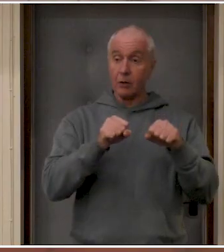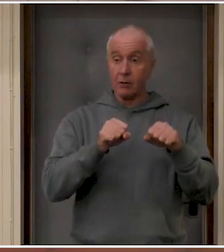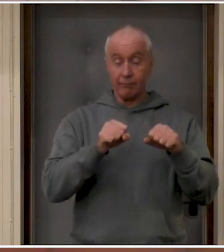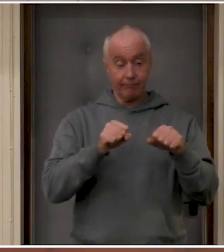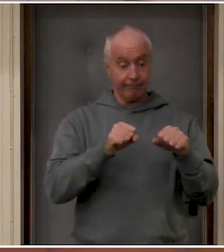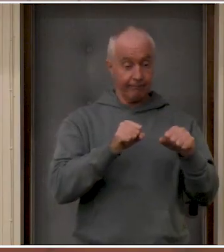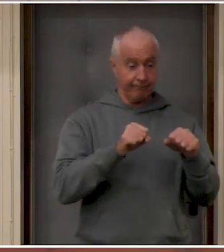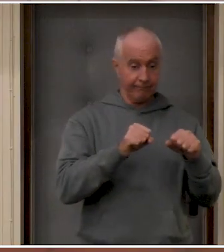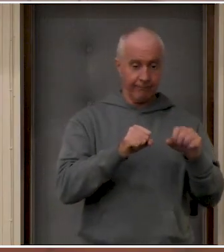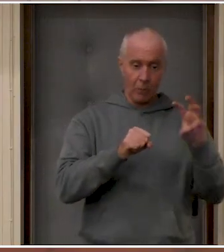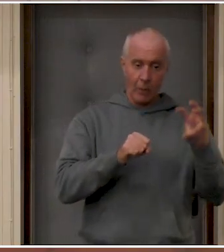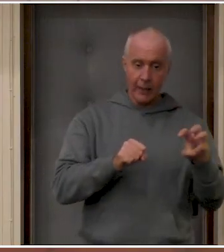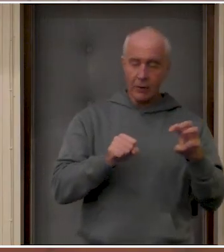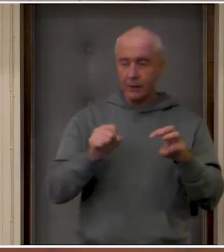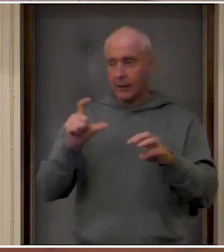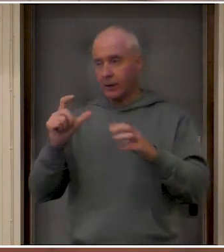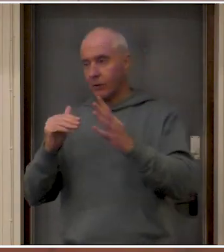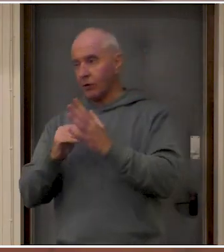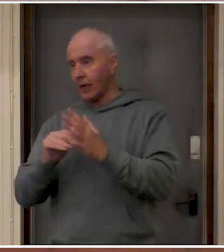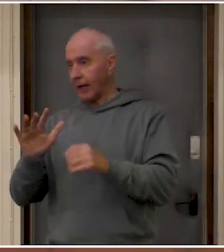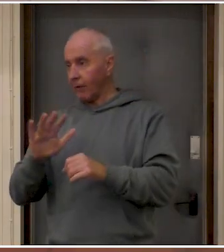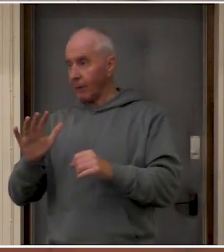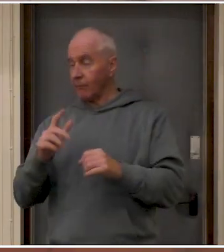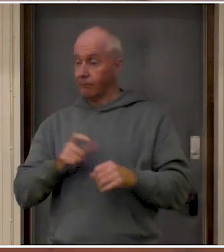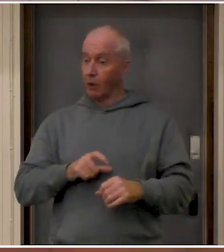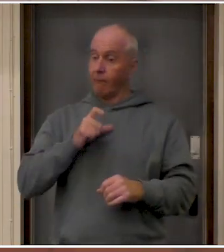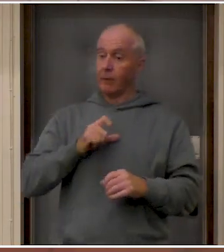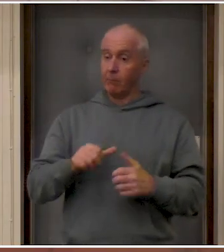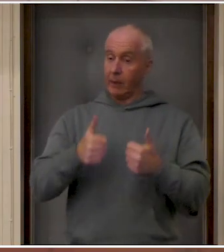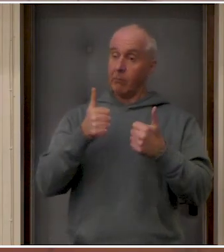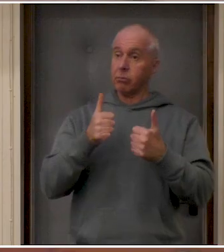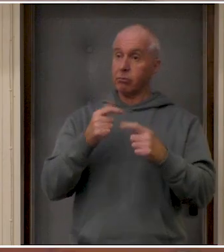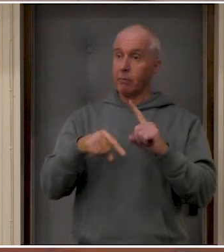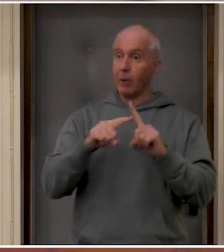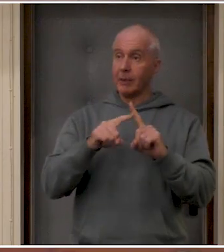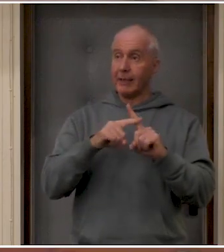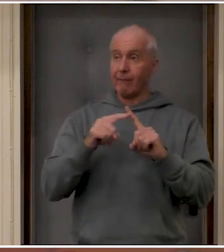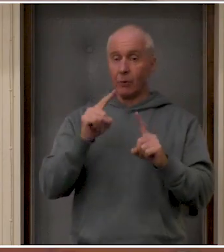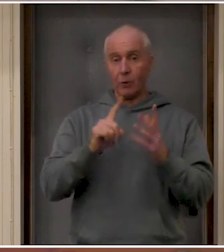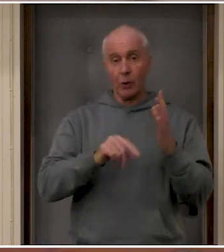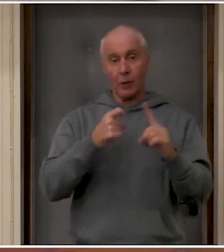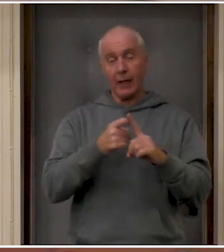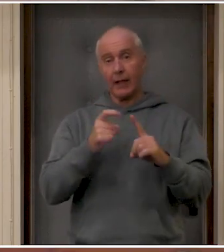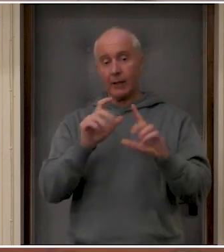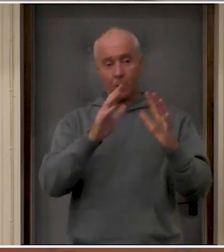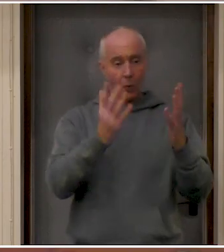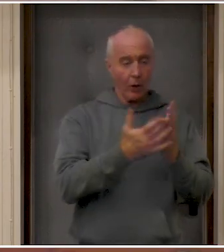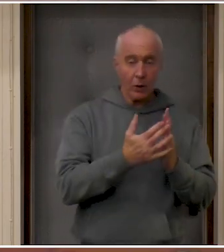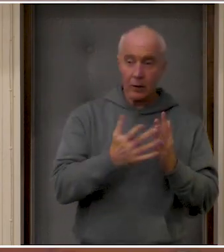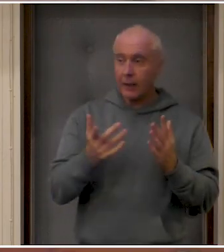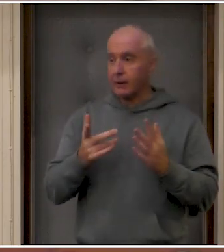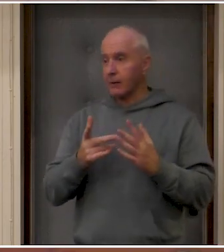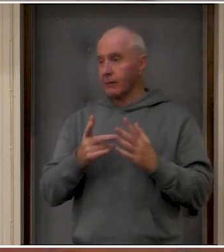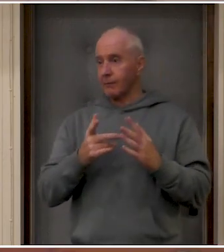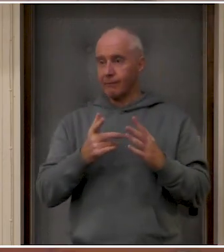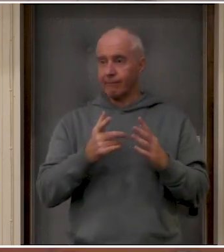UK. I'm confident that this will be a good thing for the country, it'll be a good thing for the world, for export markets, and just for